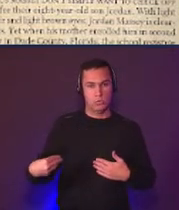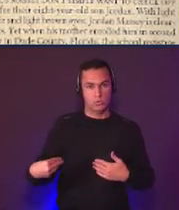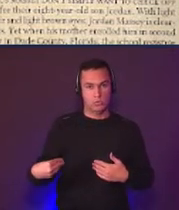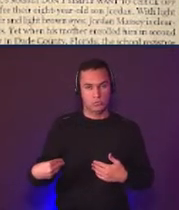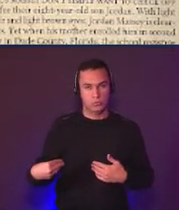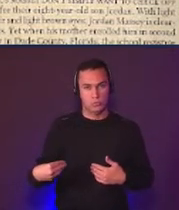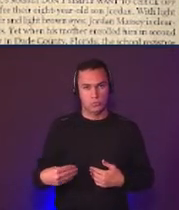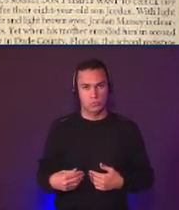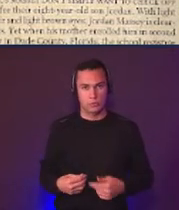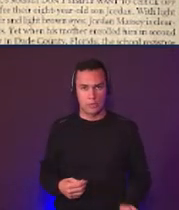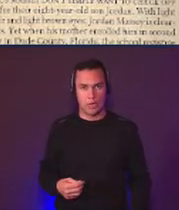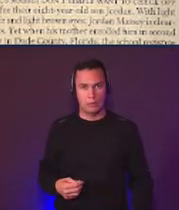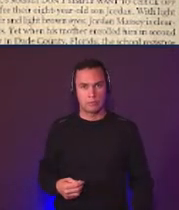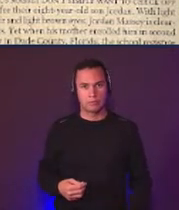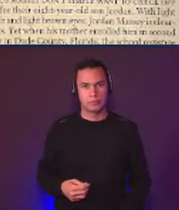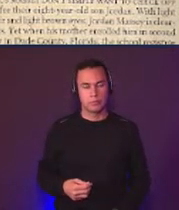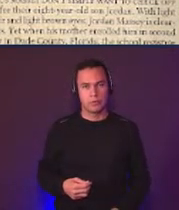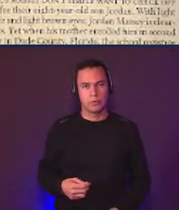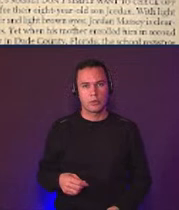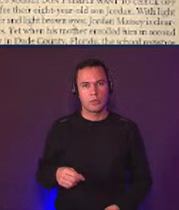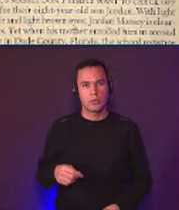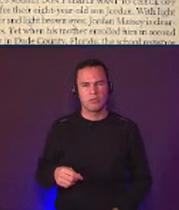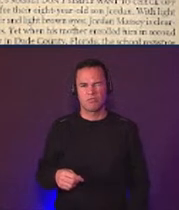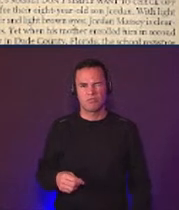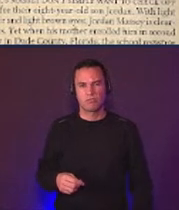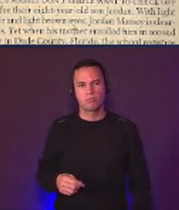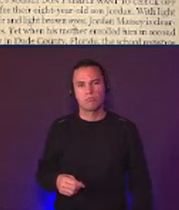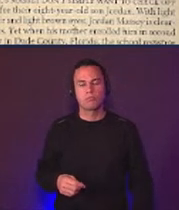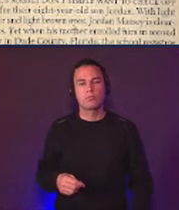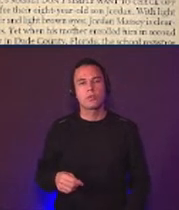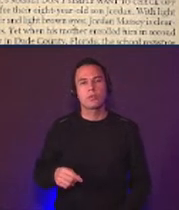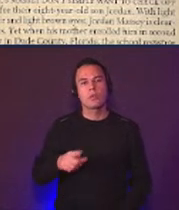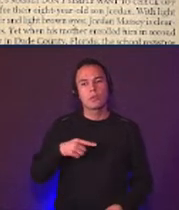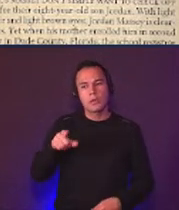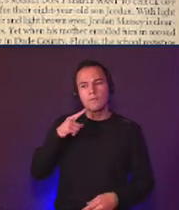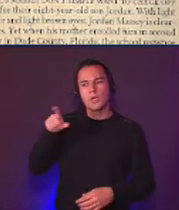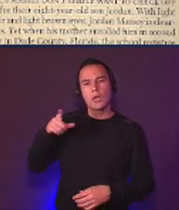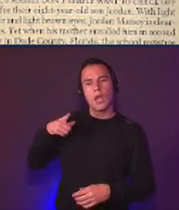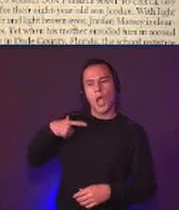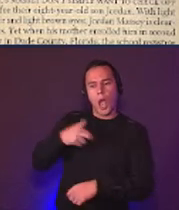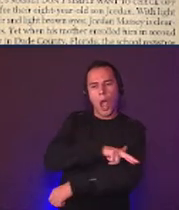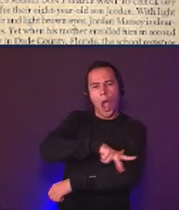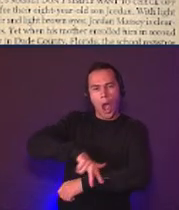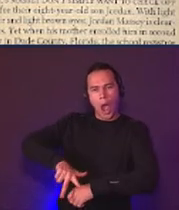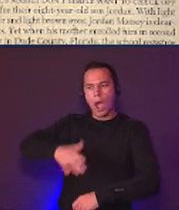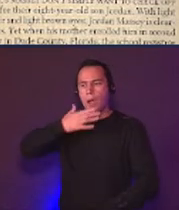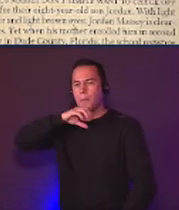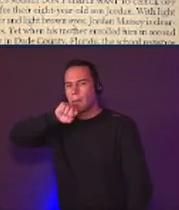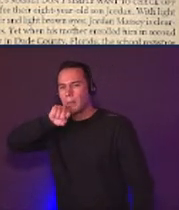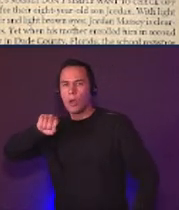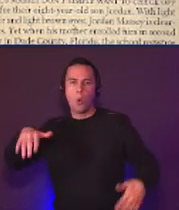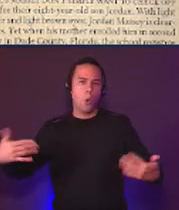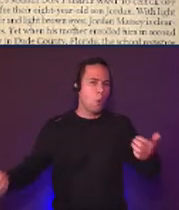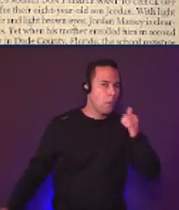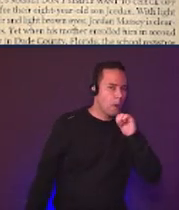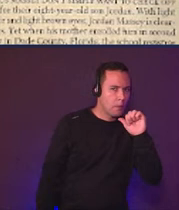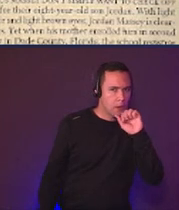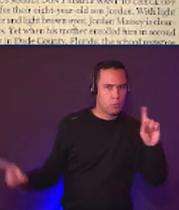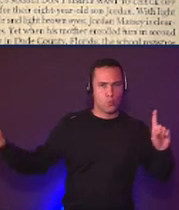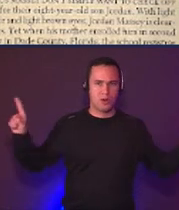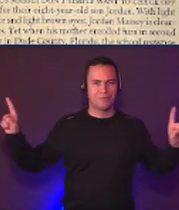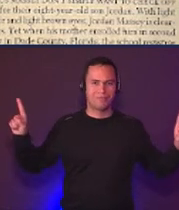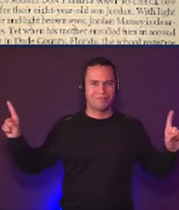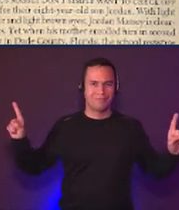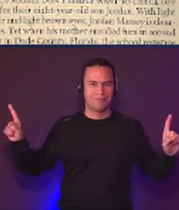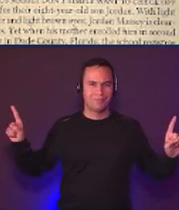to identify either with the race of their mother or the race of their father. So they were the child would be put into an uncomfortable position early on. And